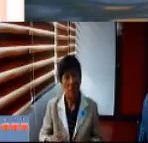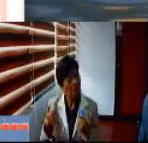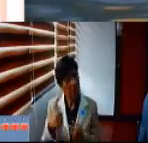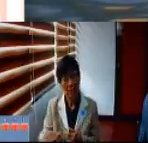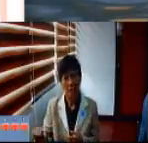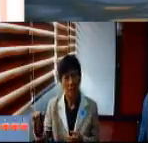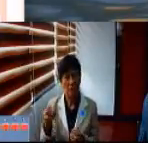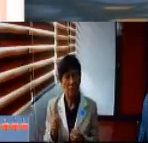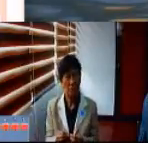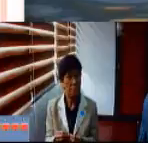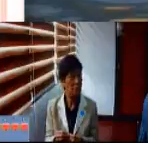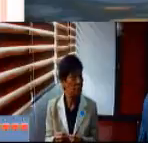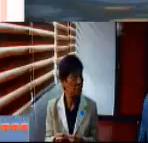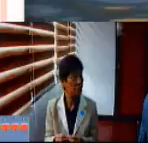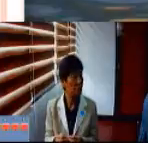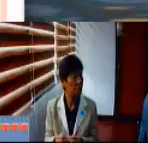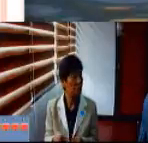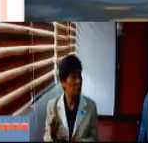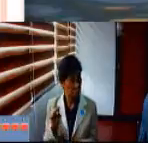So